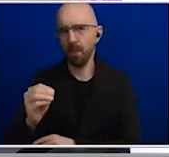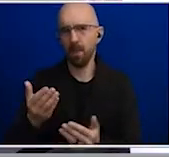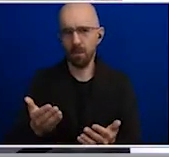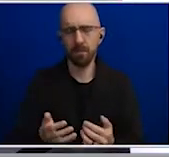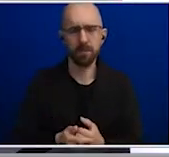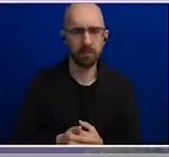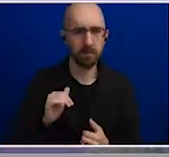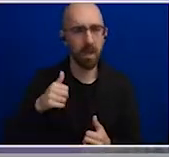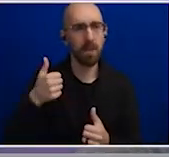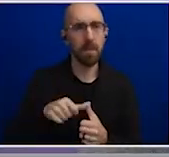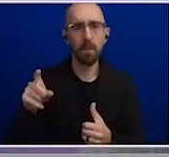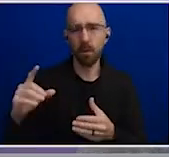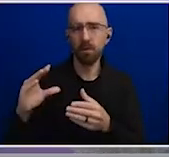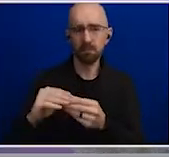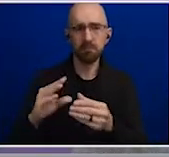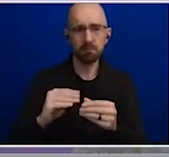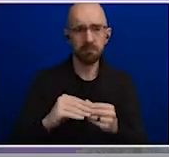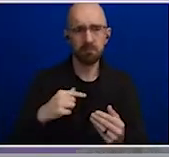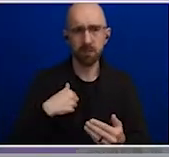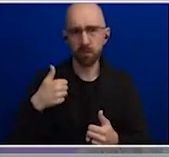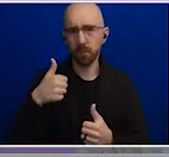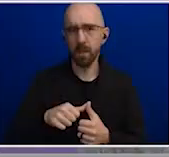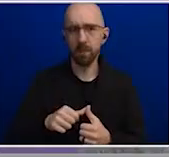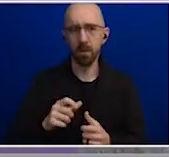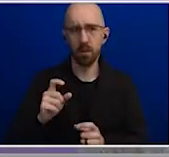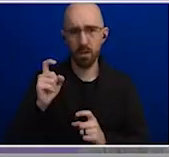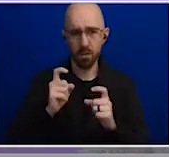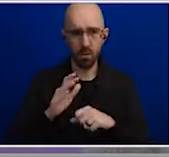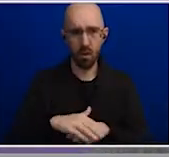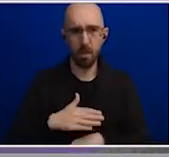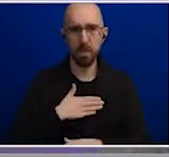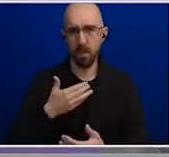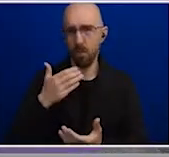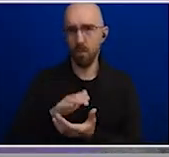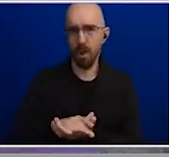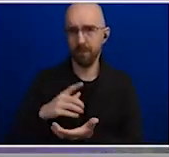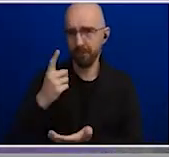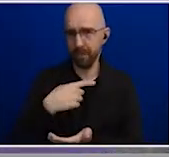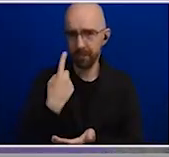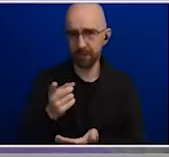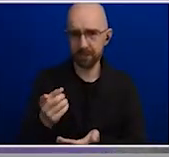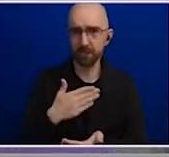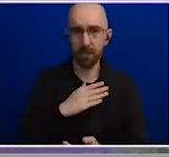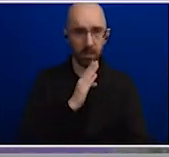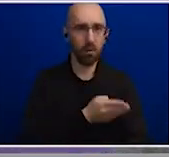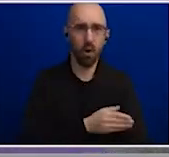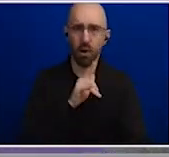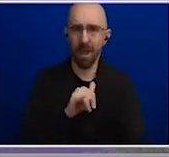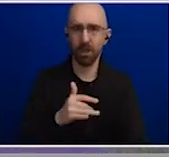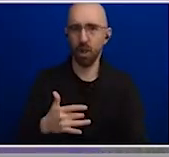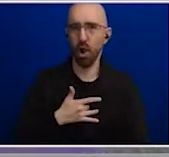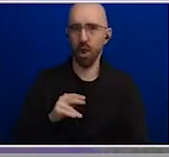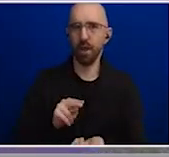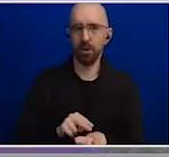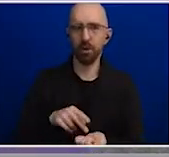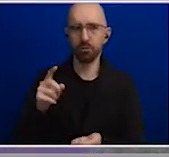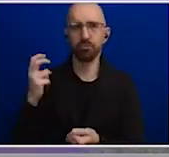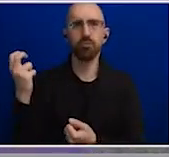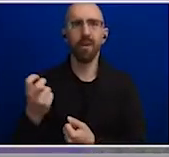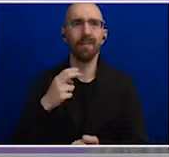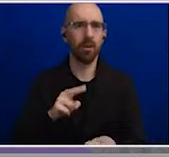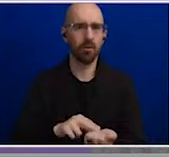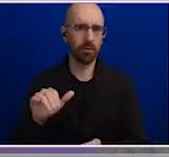talking about it. I just remember the look on my wife's face, and my daughter's actually a cardiac nurse. She's a traveling nurse as well,